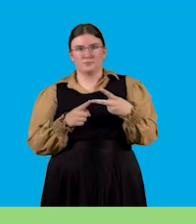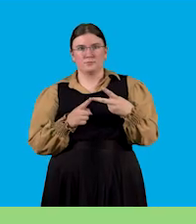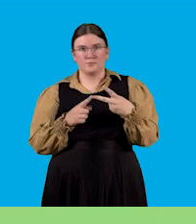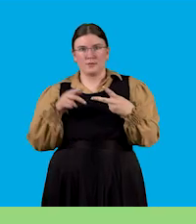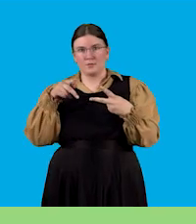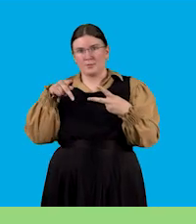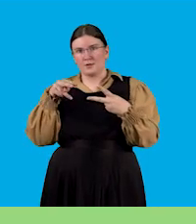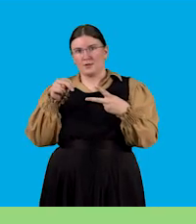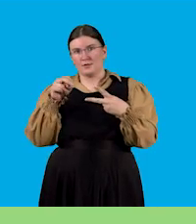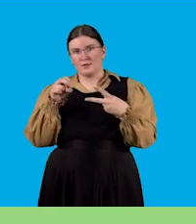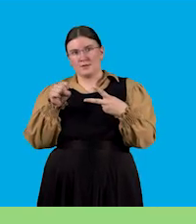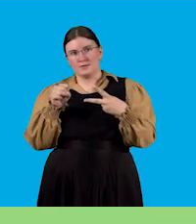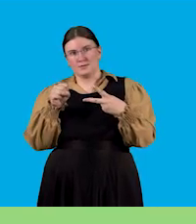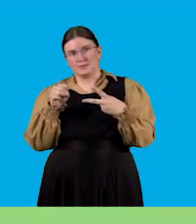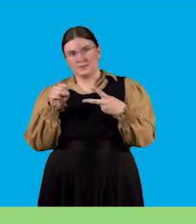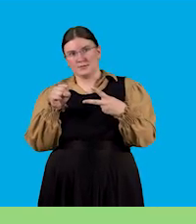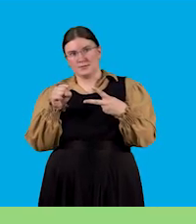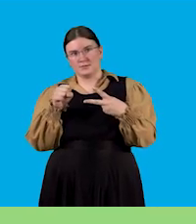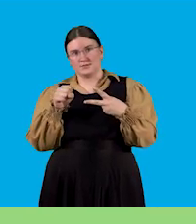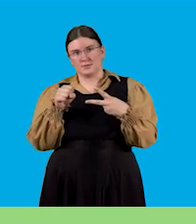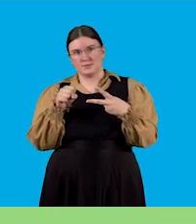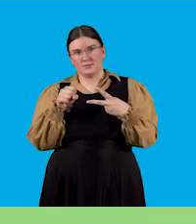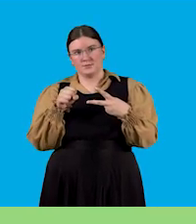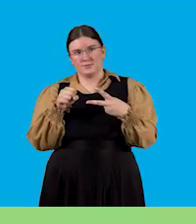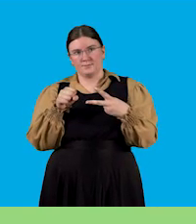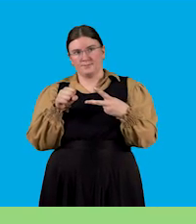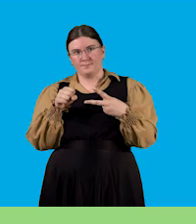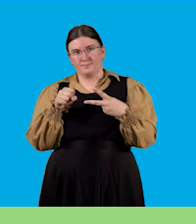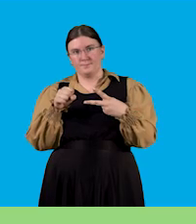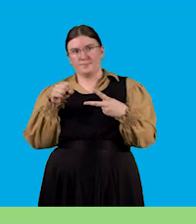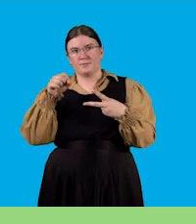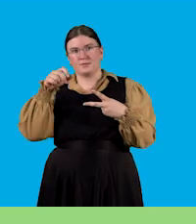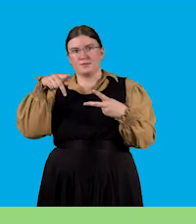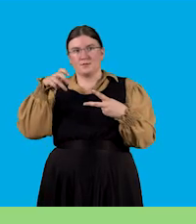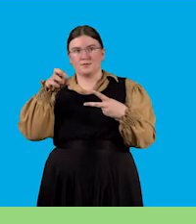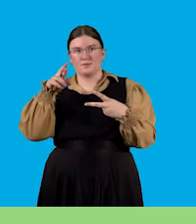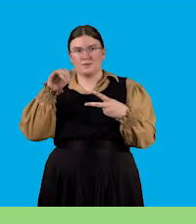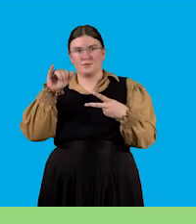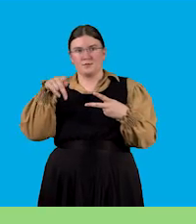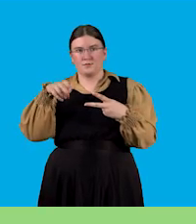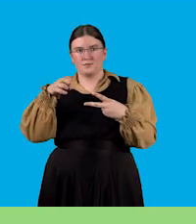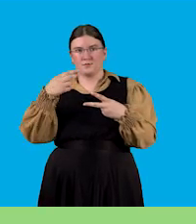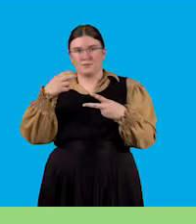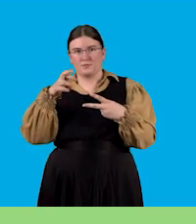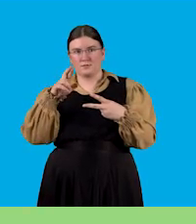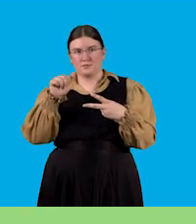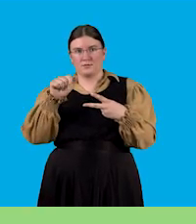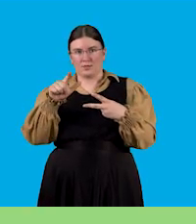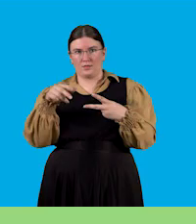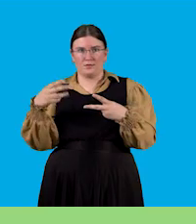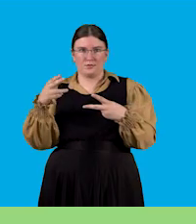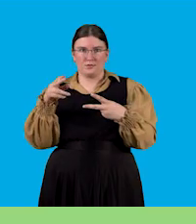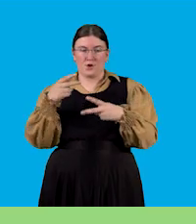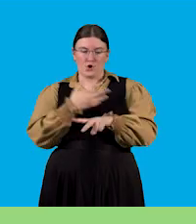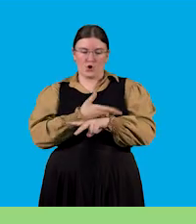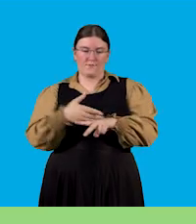And our description of the peripheral nervous system, which is abbreviated as PNS,